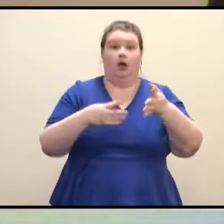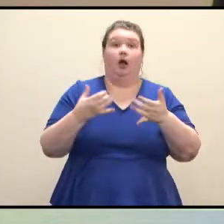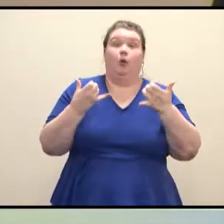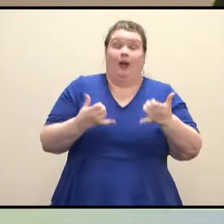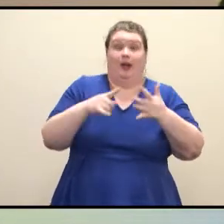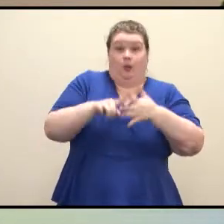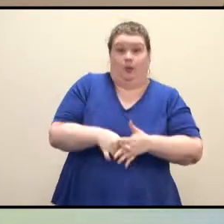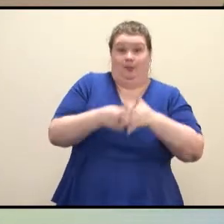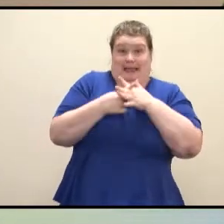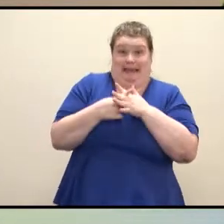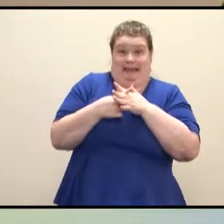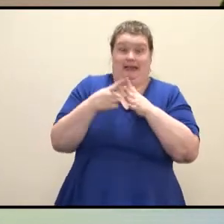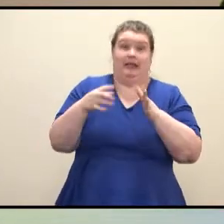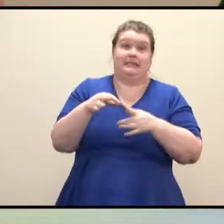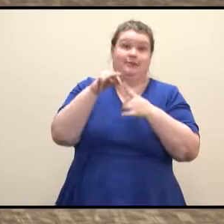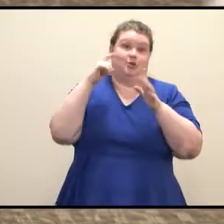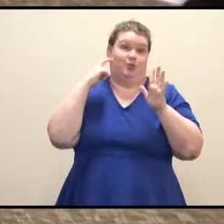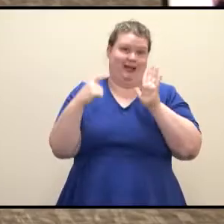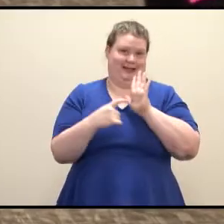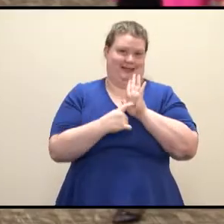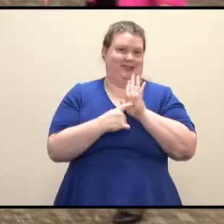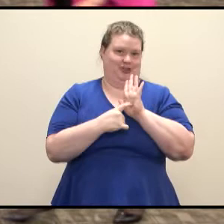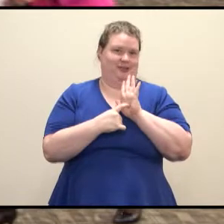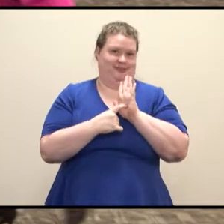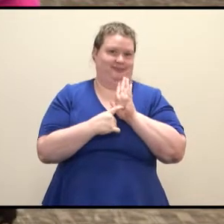recognition portion of the meeting this evening.